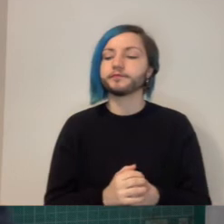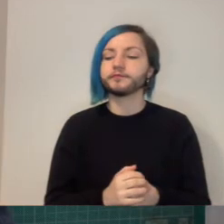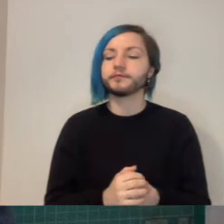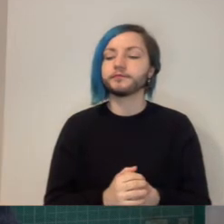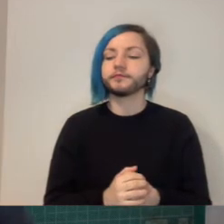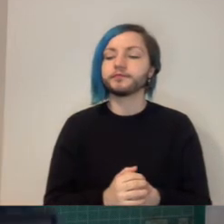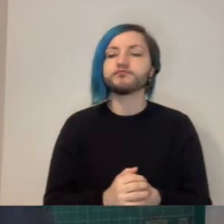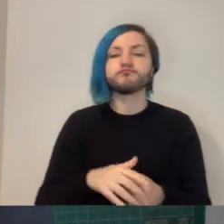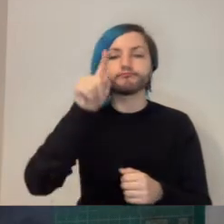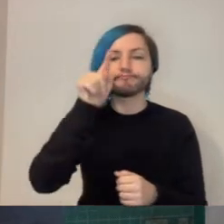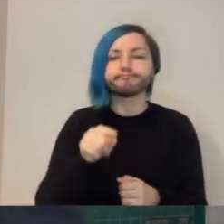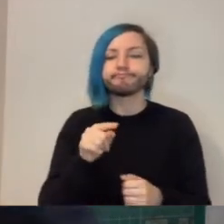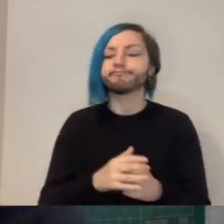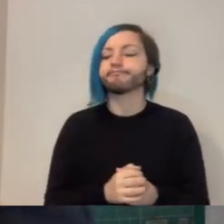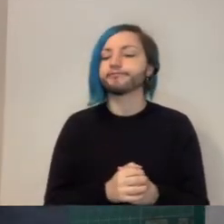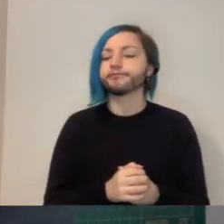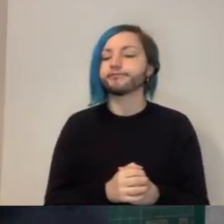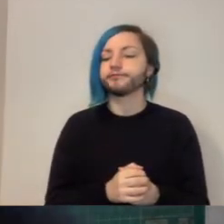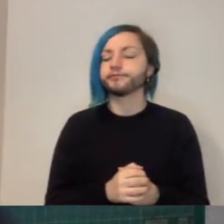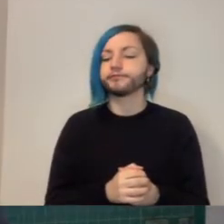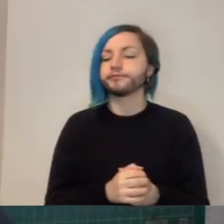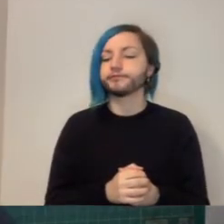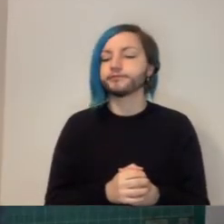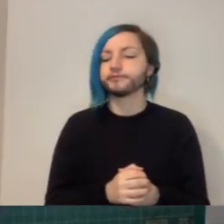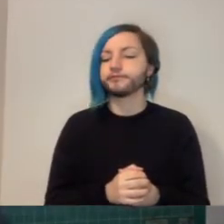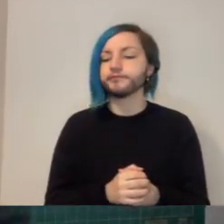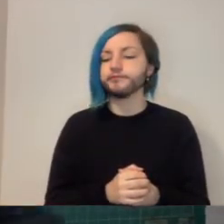bring in this line here.